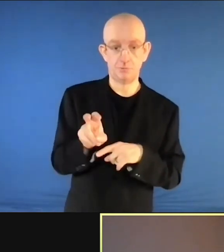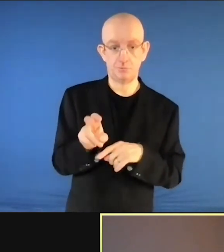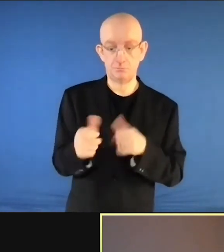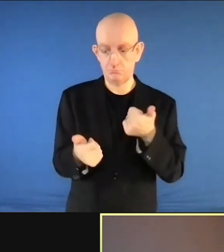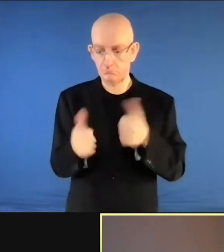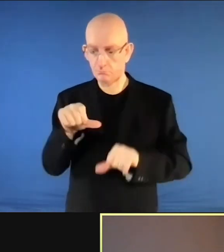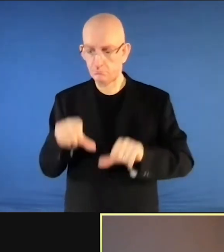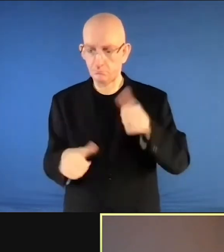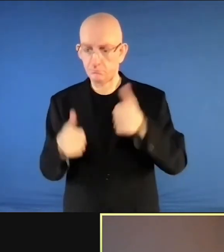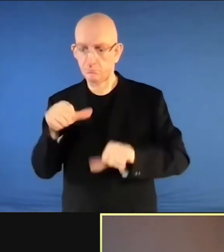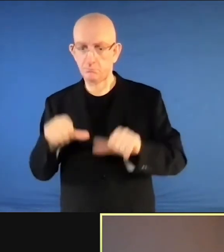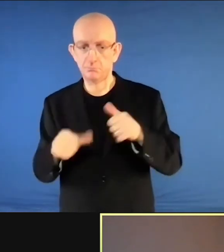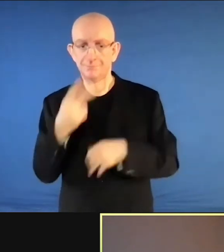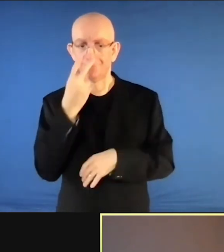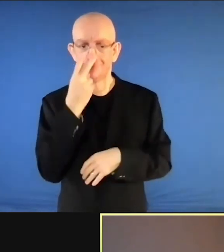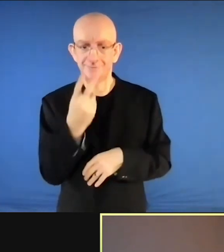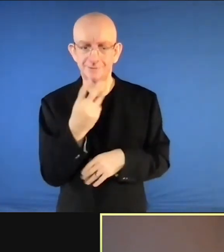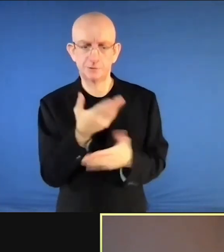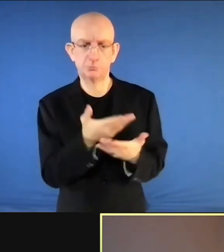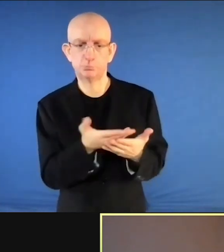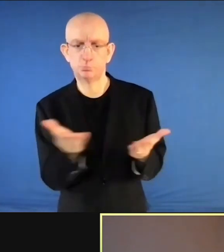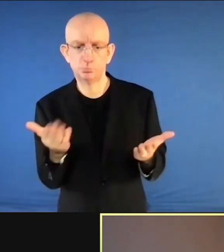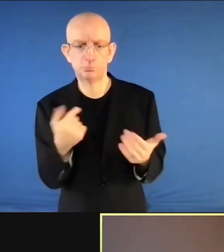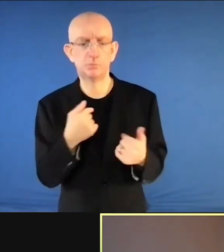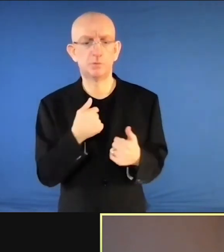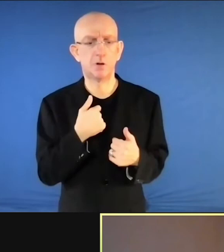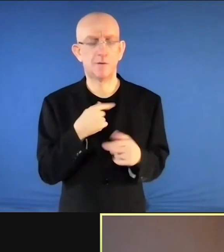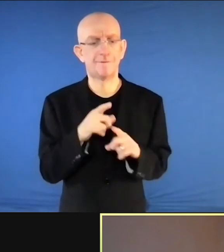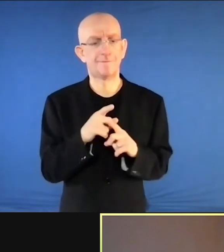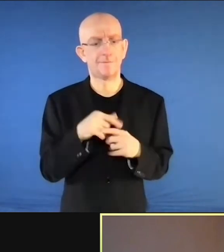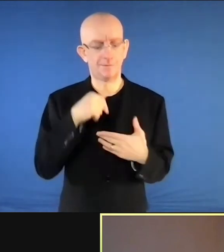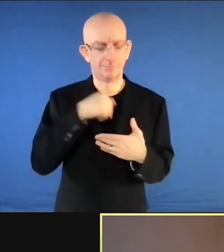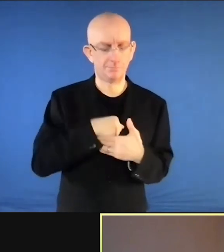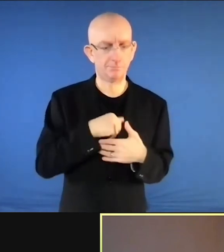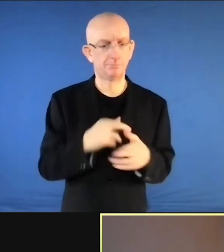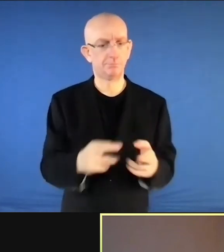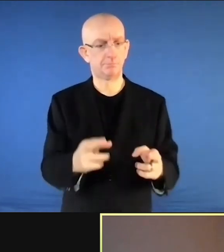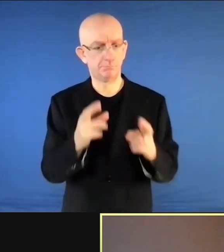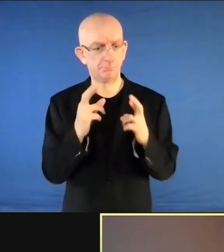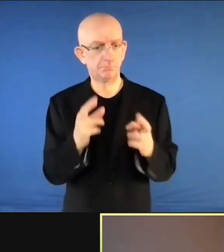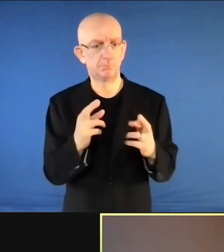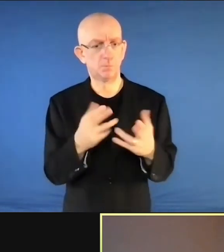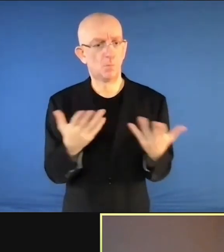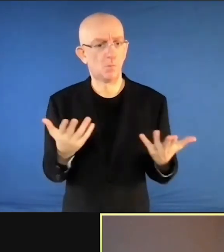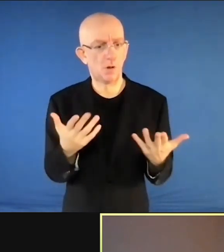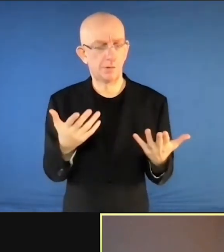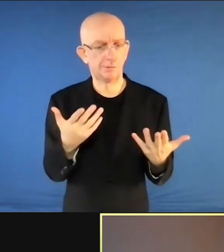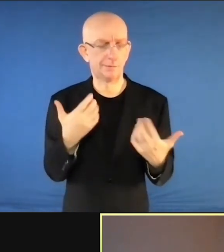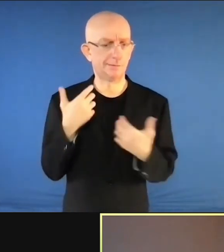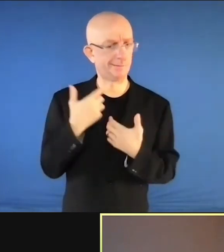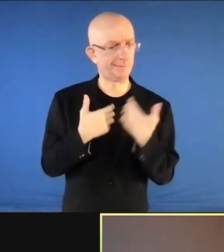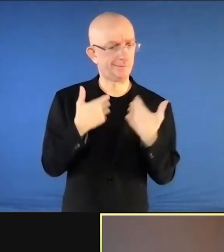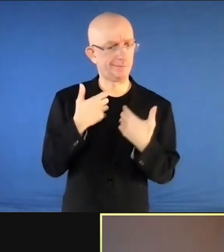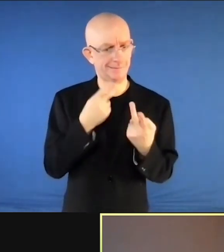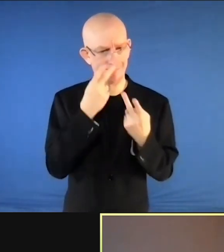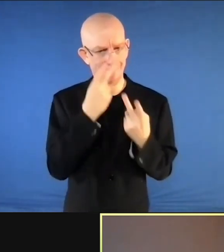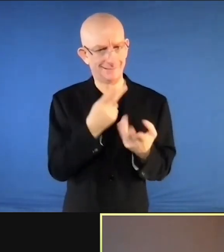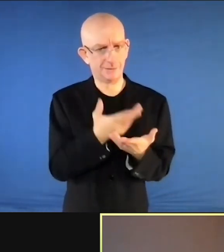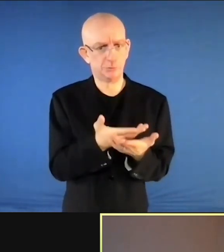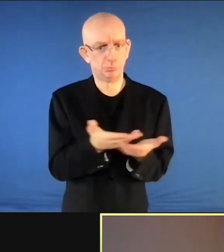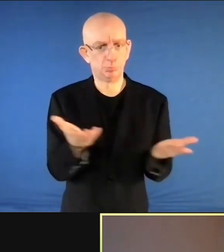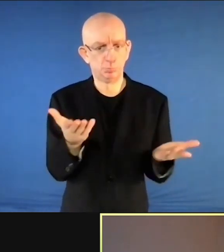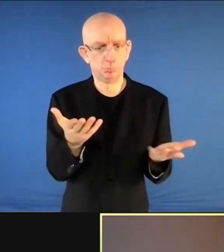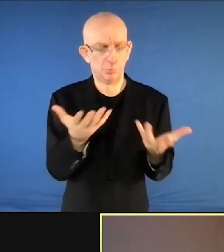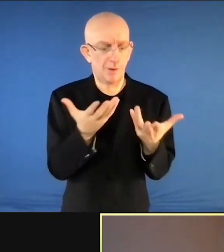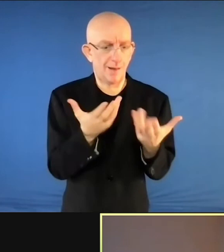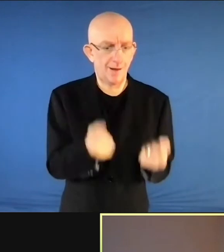that first of all, it would be very interesting actually to look at the code of ethics as a